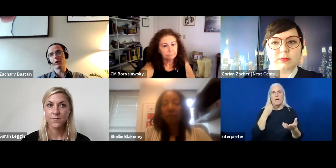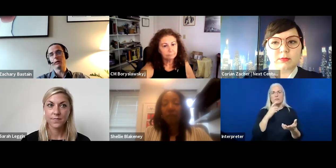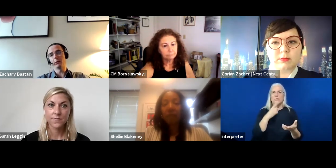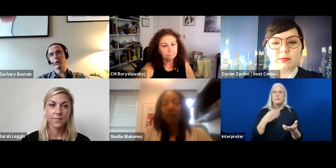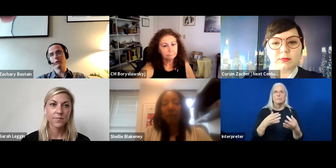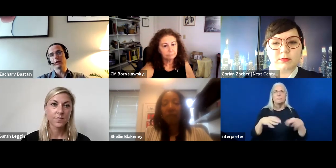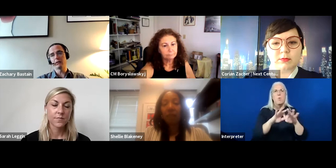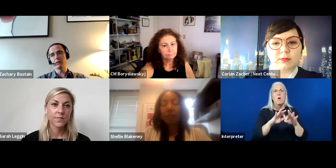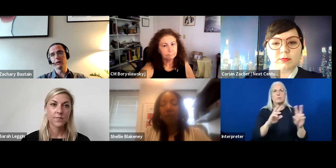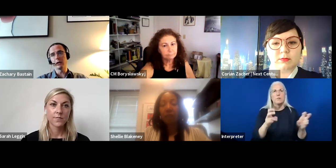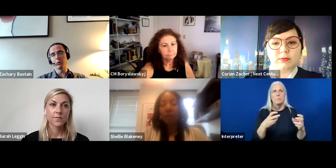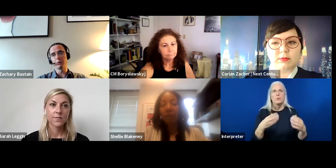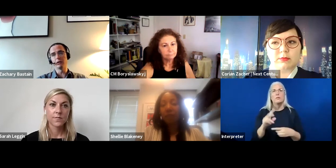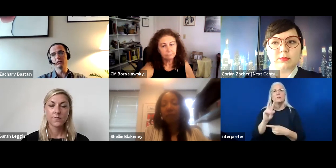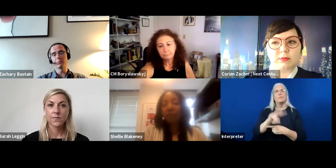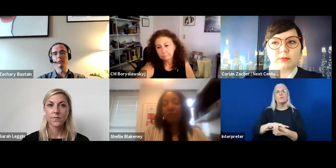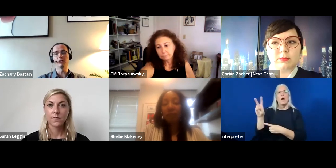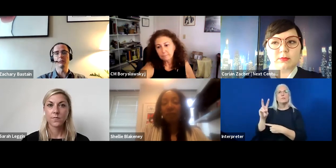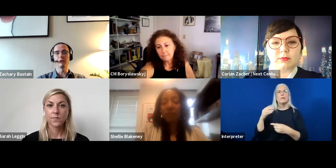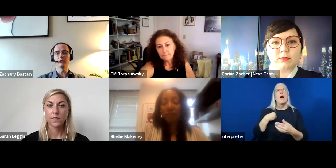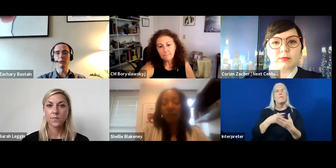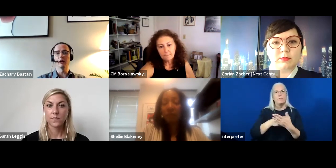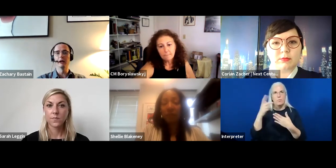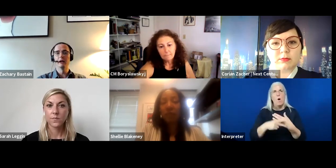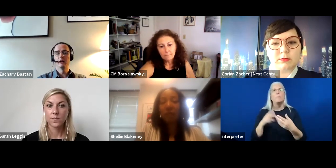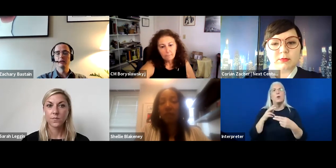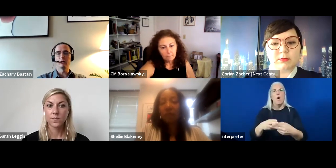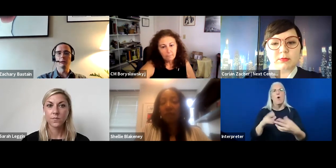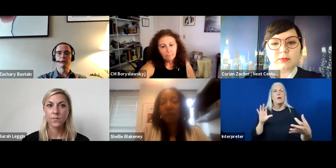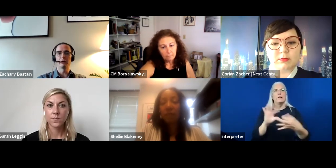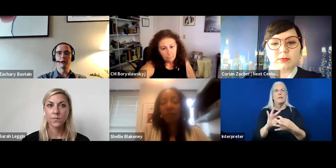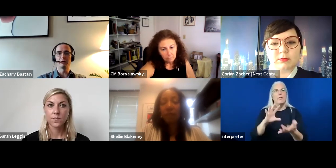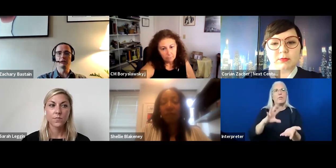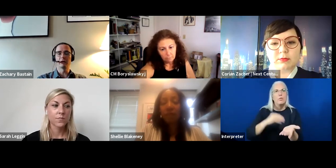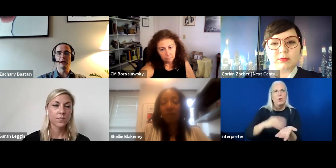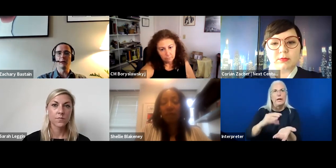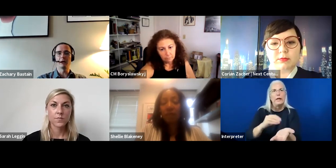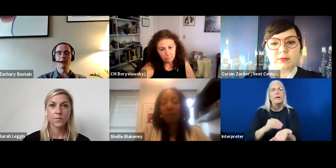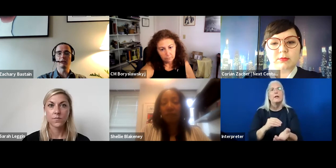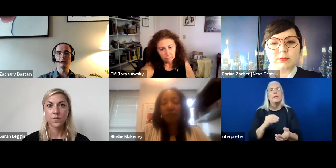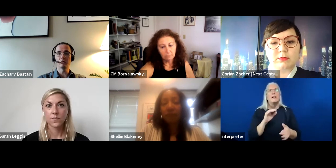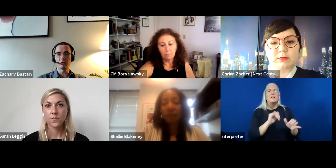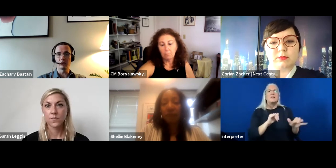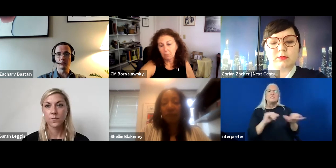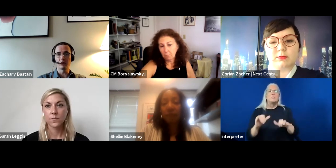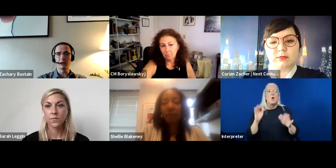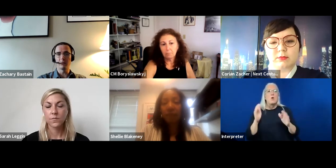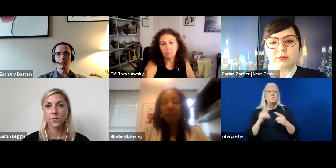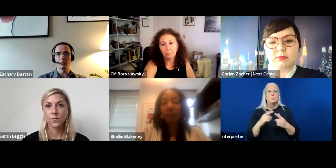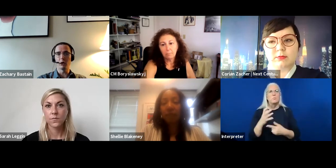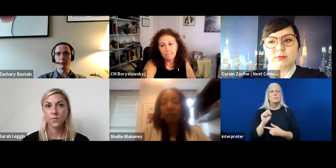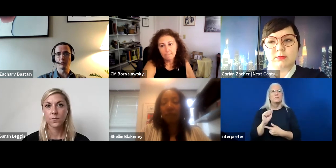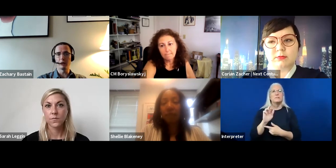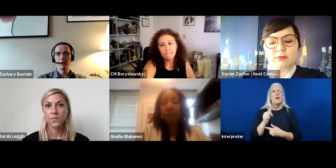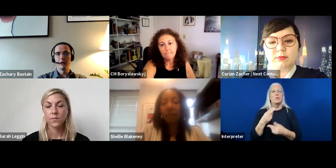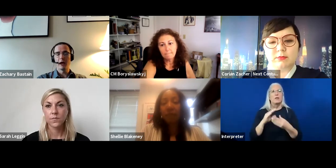a program called Connected Learning where we did something very similar to what Sarah was referencing on helping connect students during the pandemic,